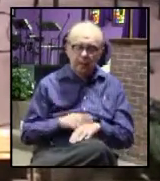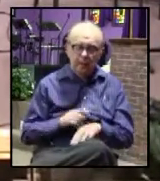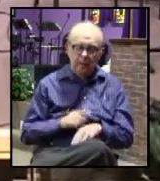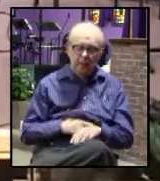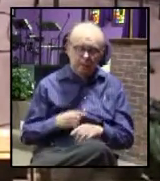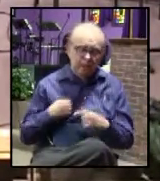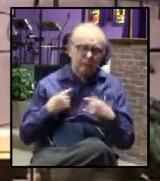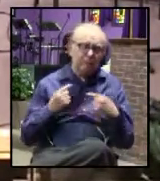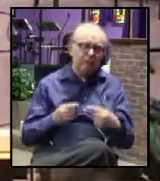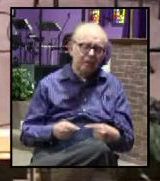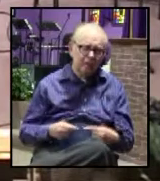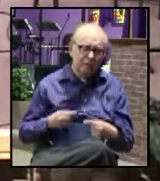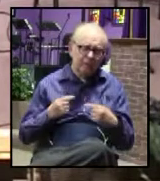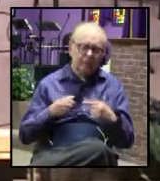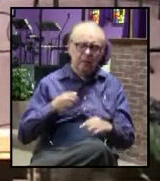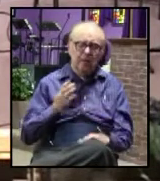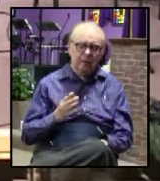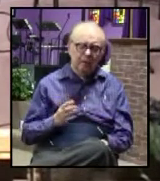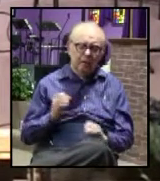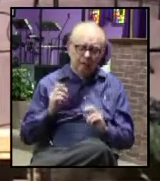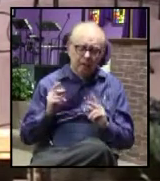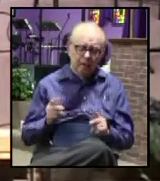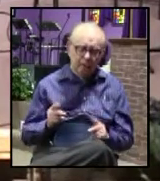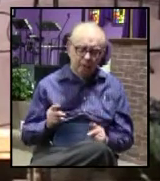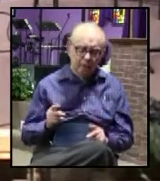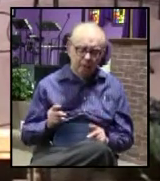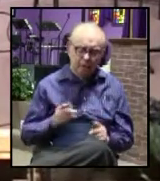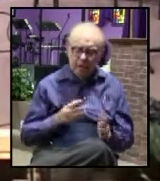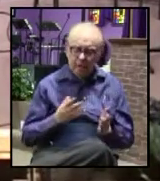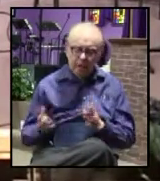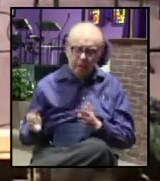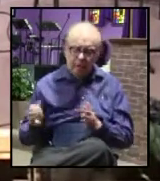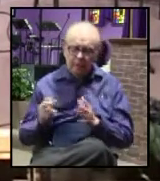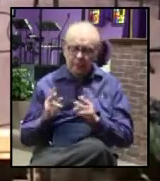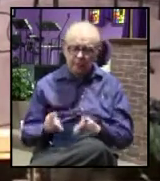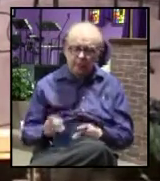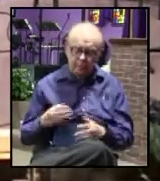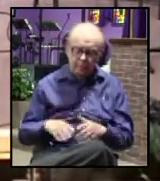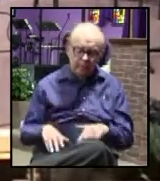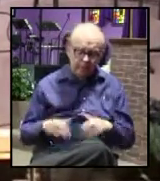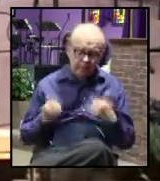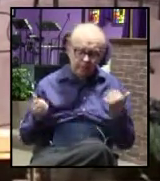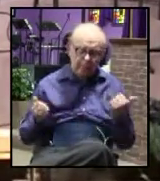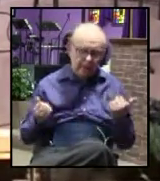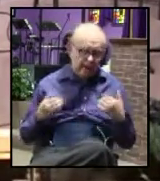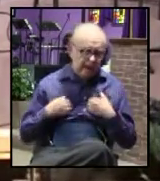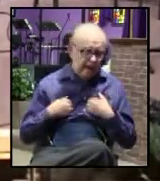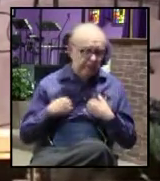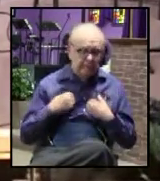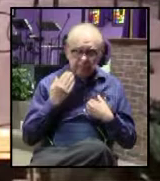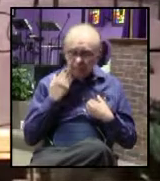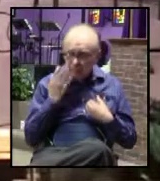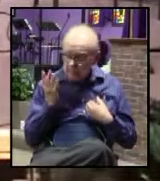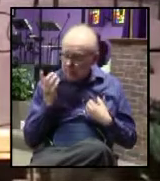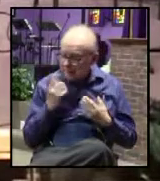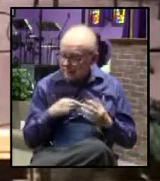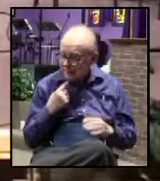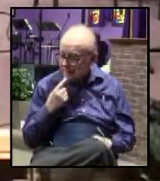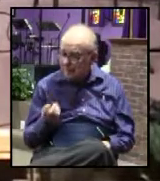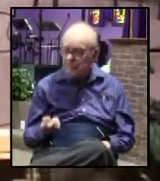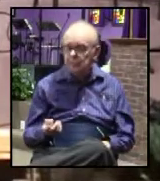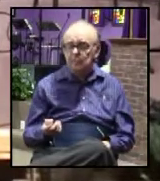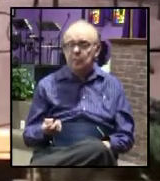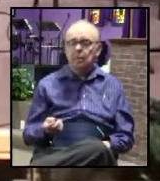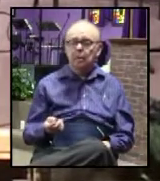that I struggle. God, okay, you're bringing this person into my life and I have no clue what to say to